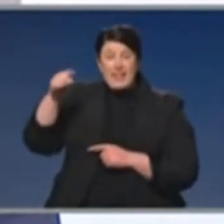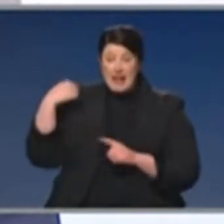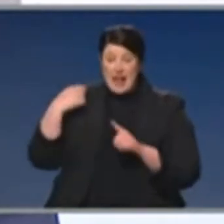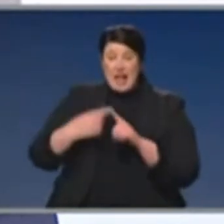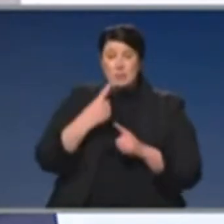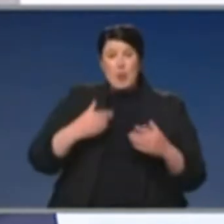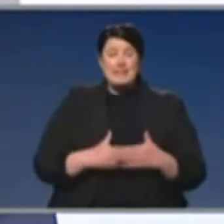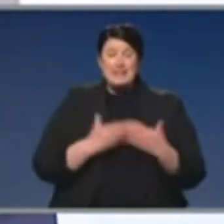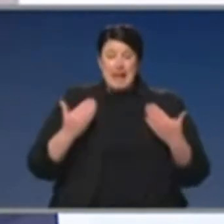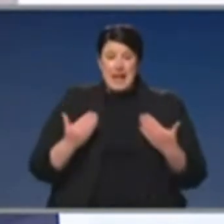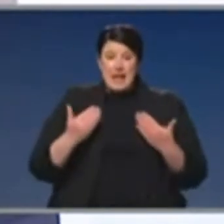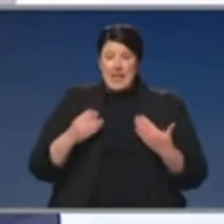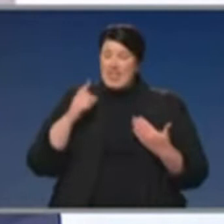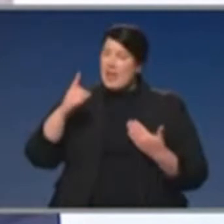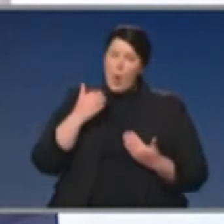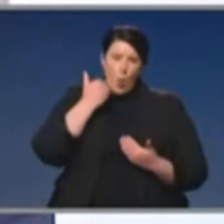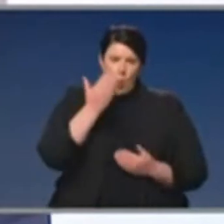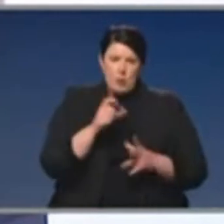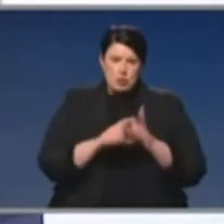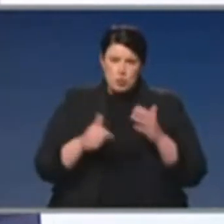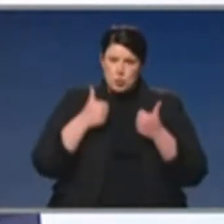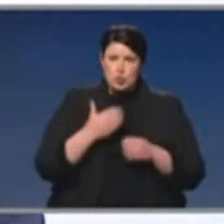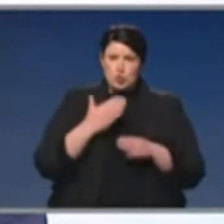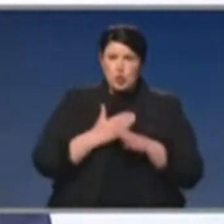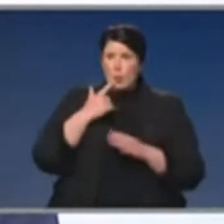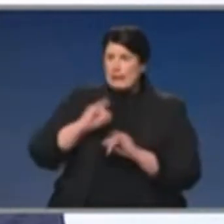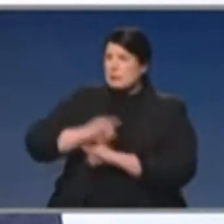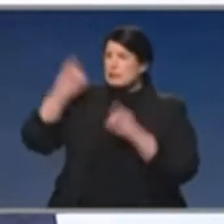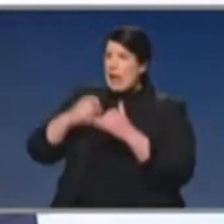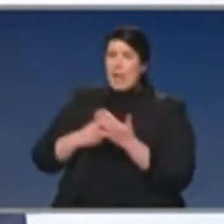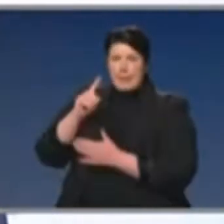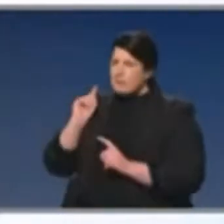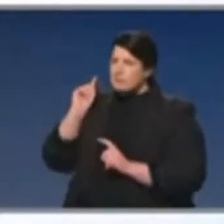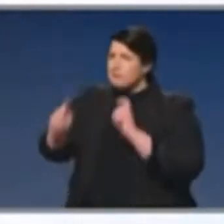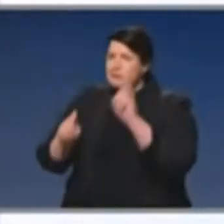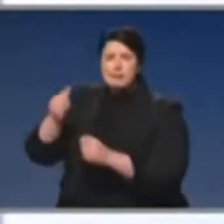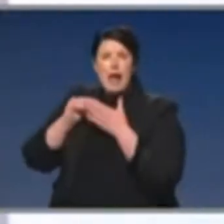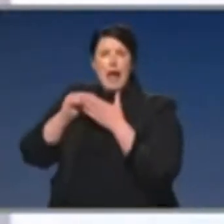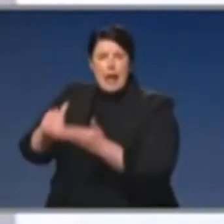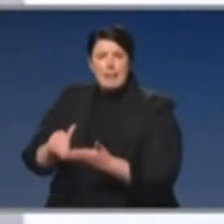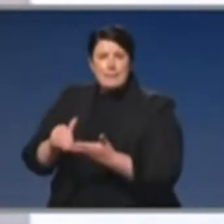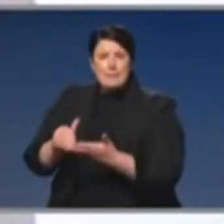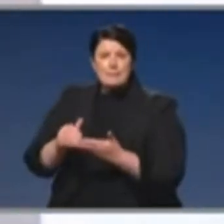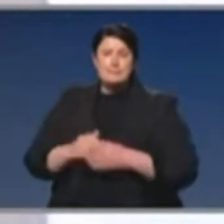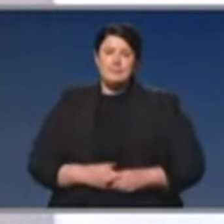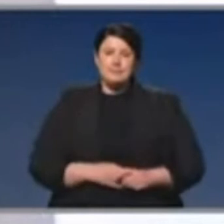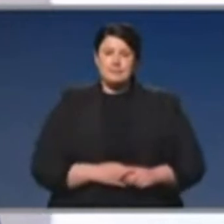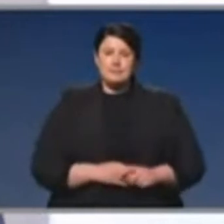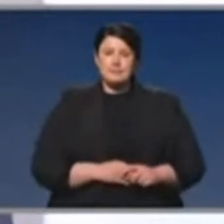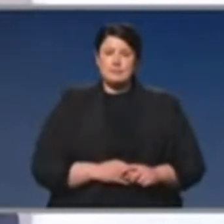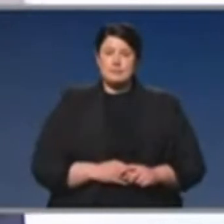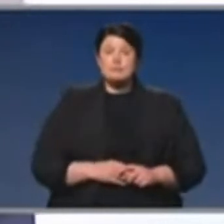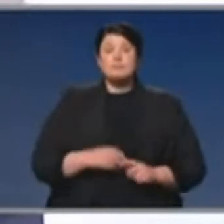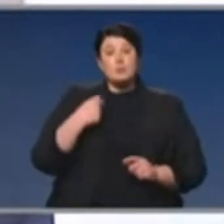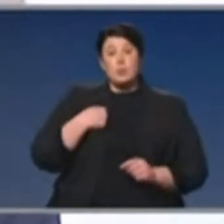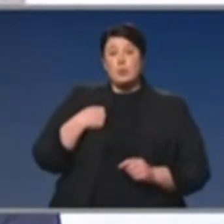hours. They always do an absolutely incredible job in these terrible circumstances. I want to thank Minister Hawke yesterday, Minister Payne. We